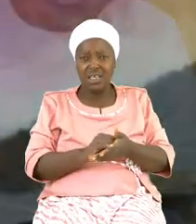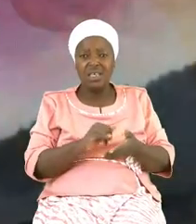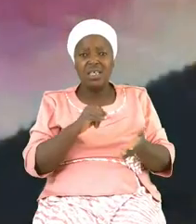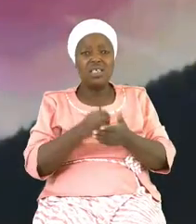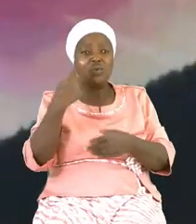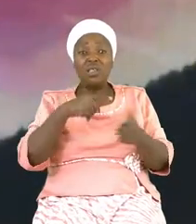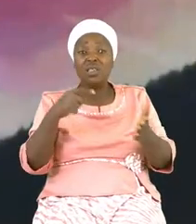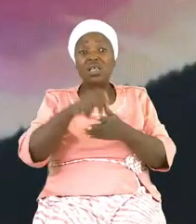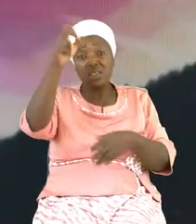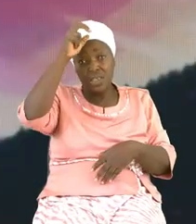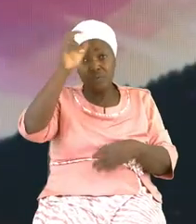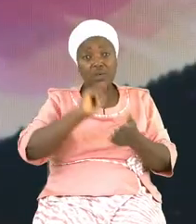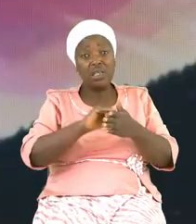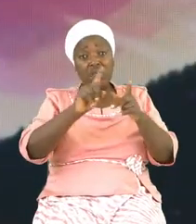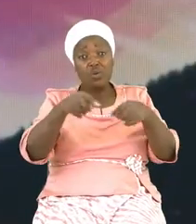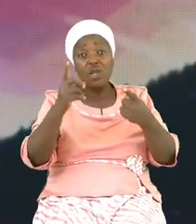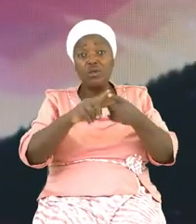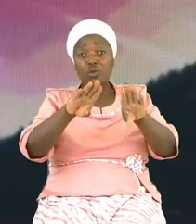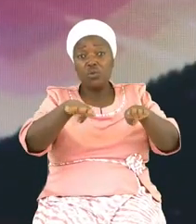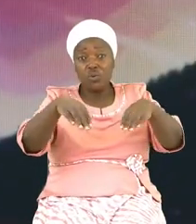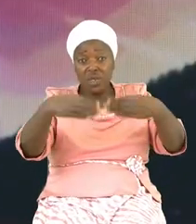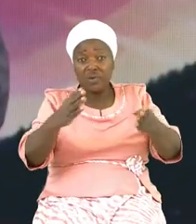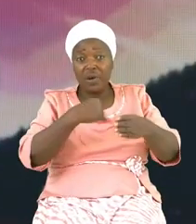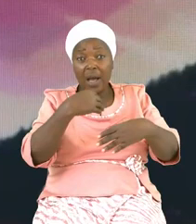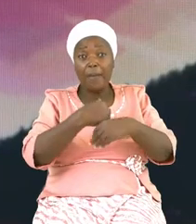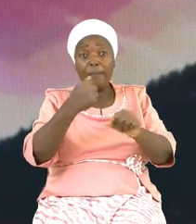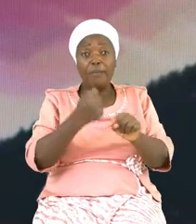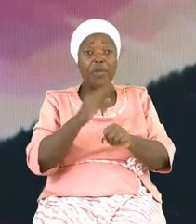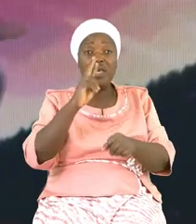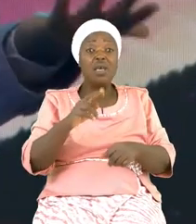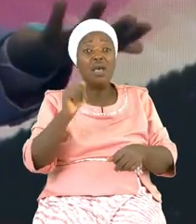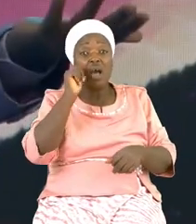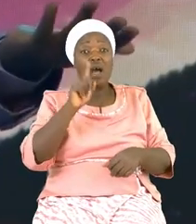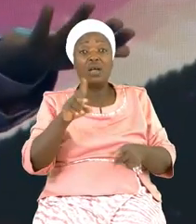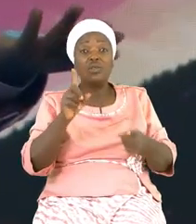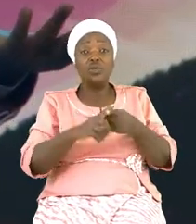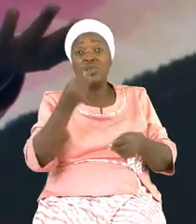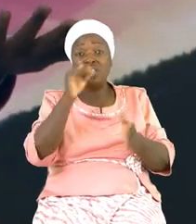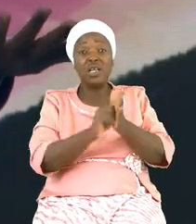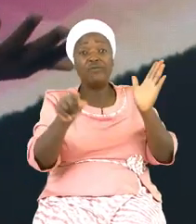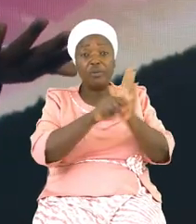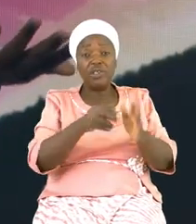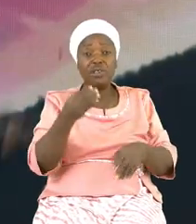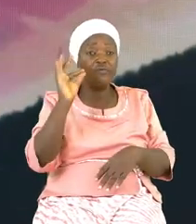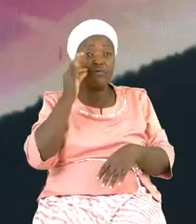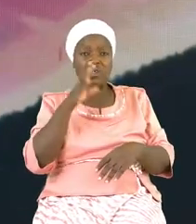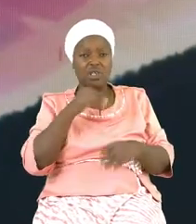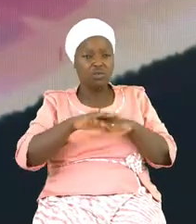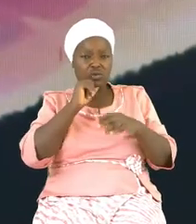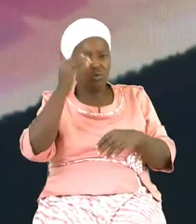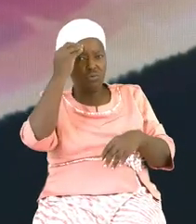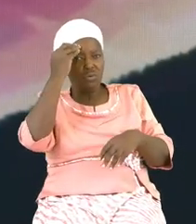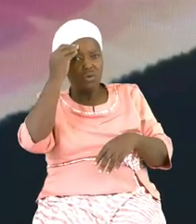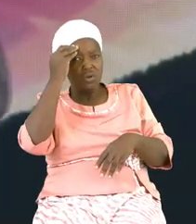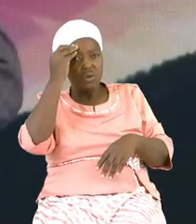that went to Eve and made her to eat the forbidden fruit. And Eve did not realize, recognize, this